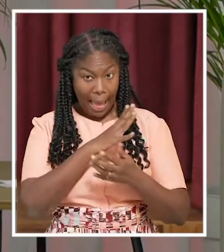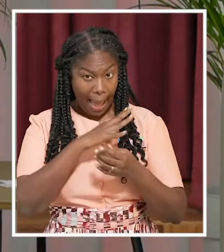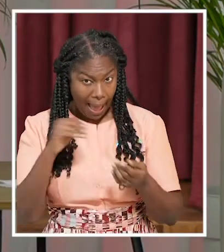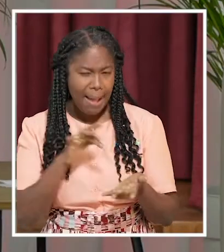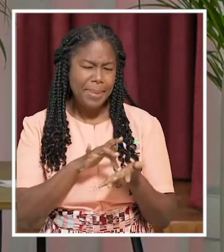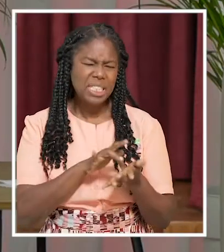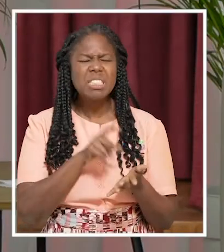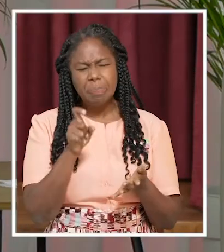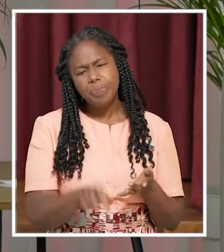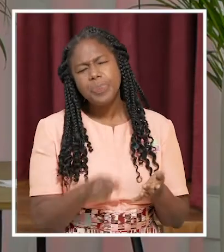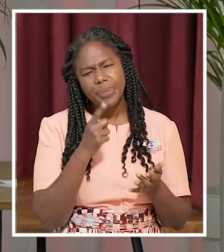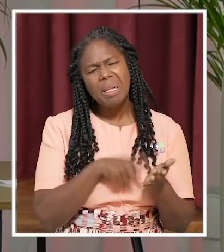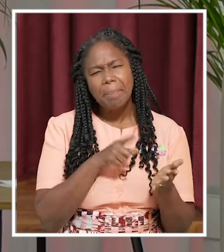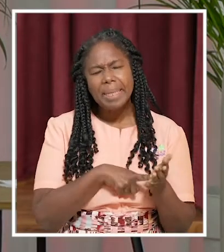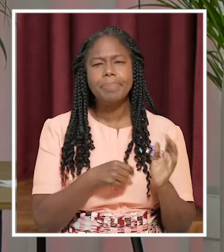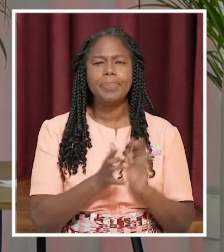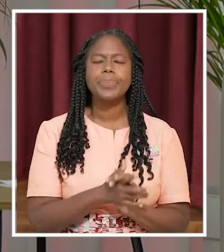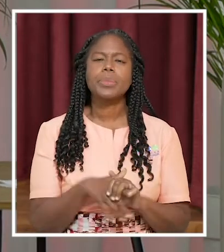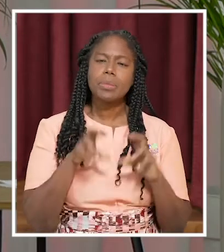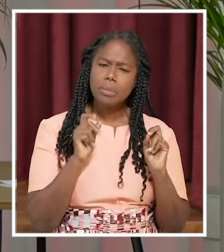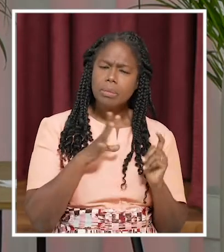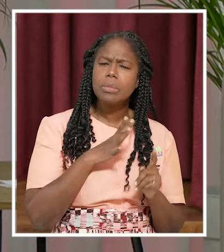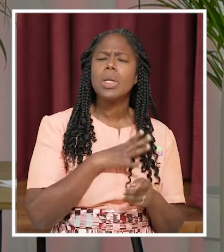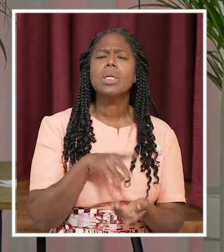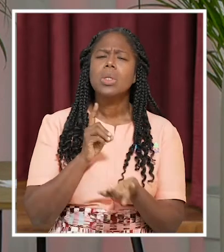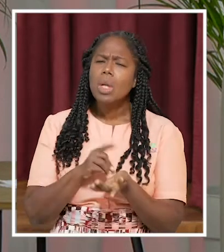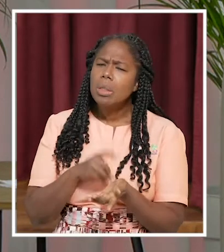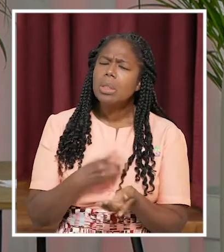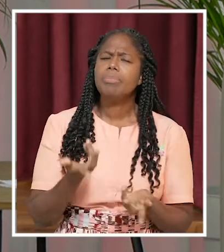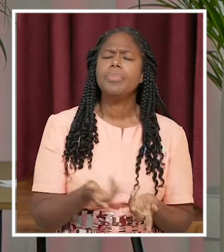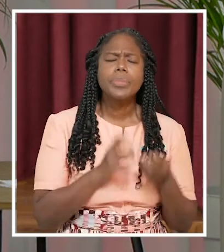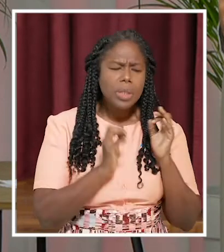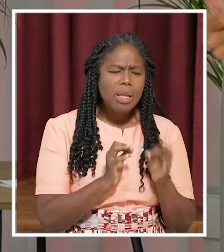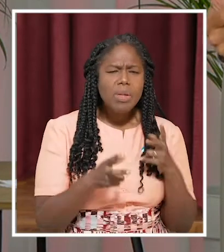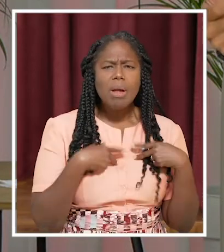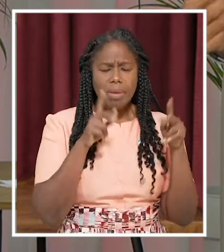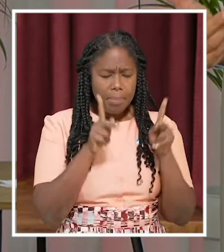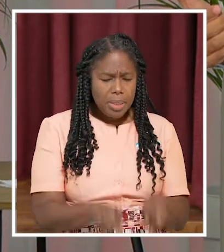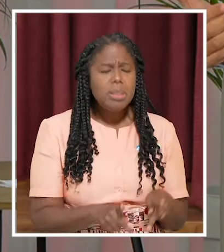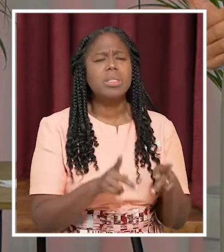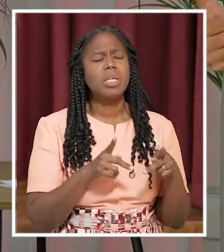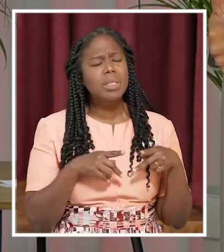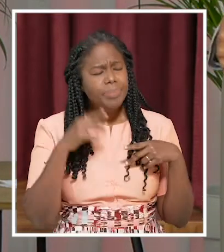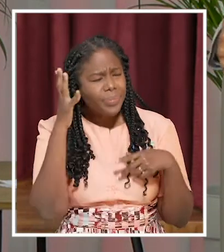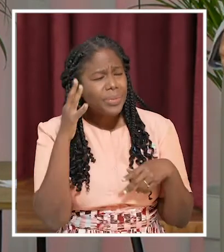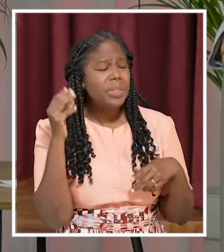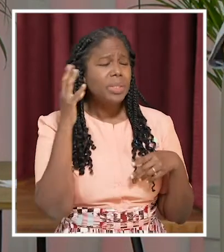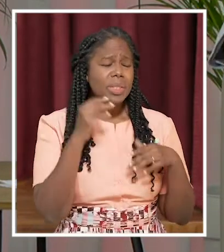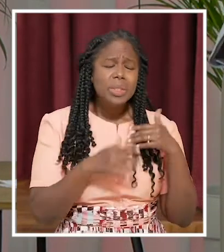about someone going through that sort of experience and they may need the assistance of a psychologist. Now, I know people